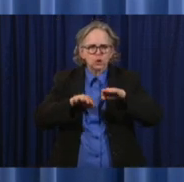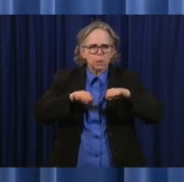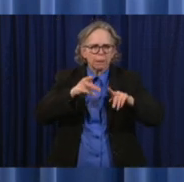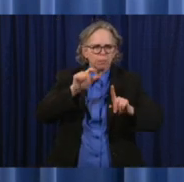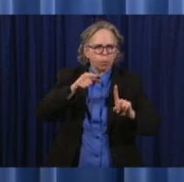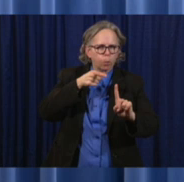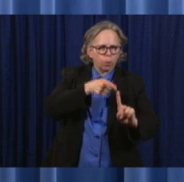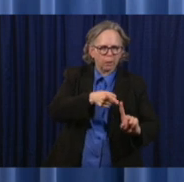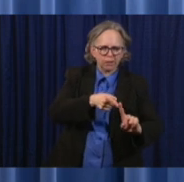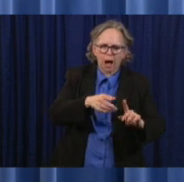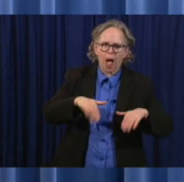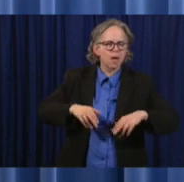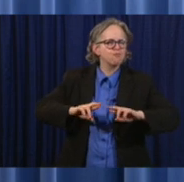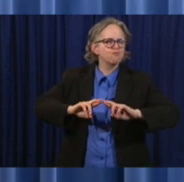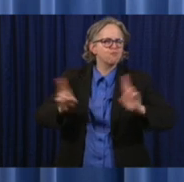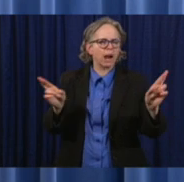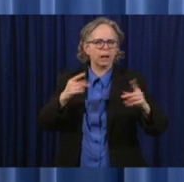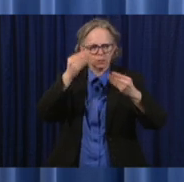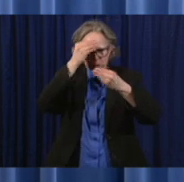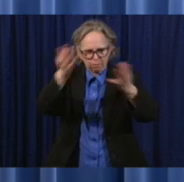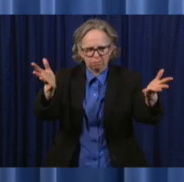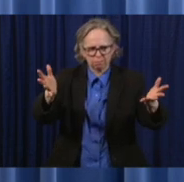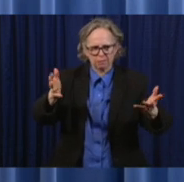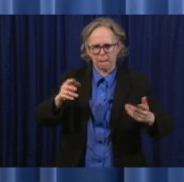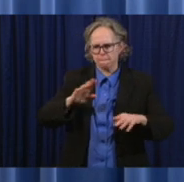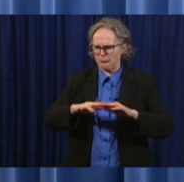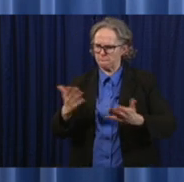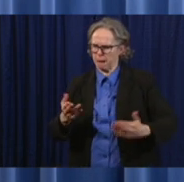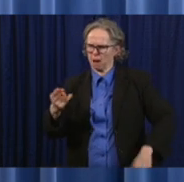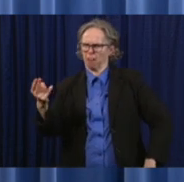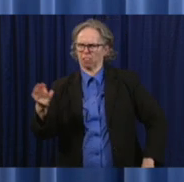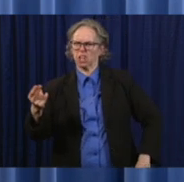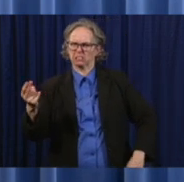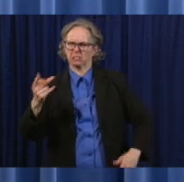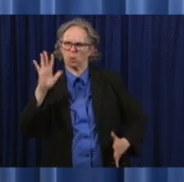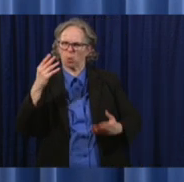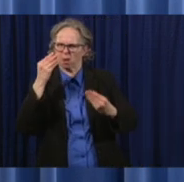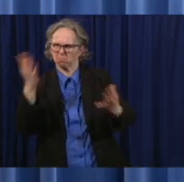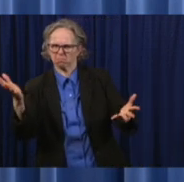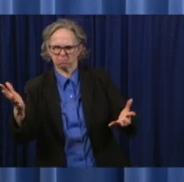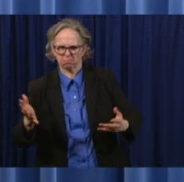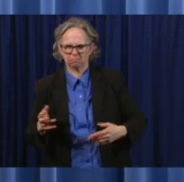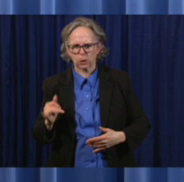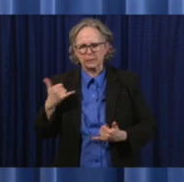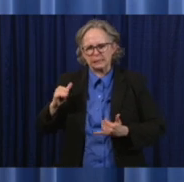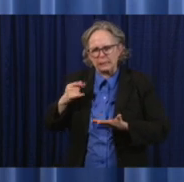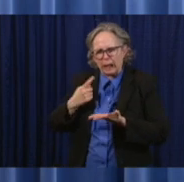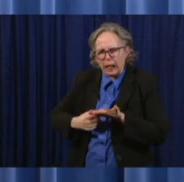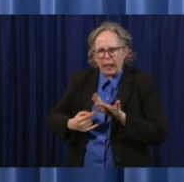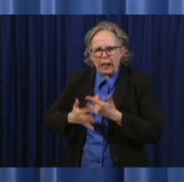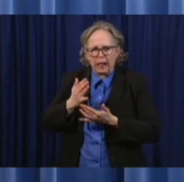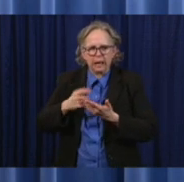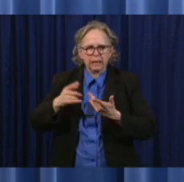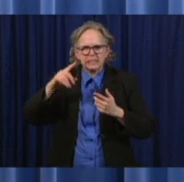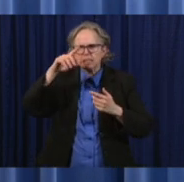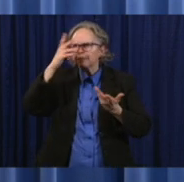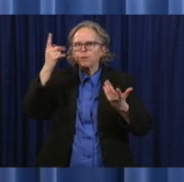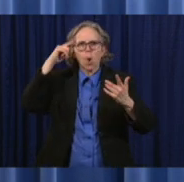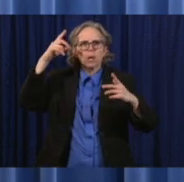Thursday. As we look at a lot of different summer activities. So we look forward to be doing that.